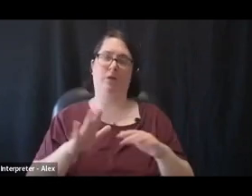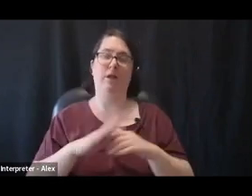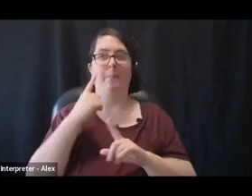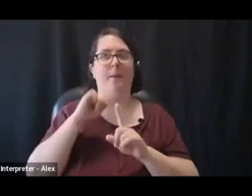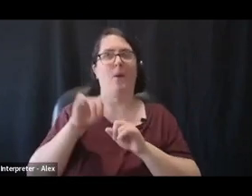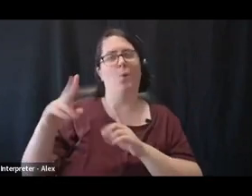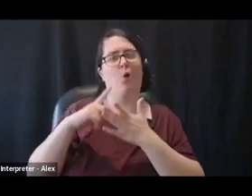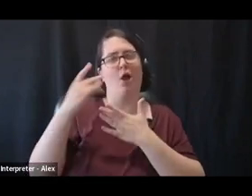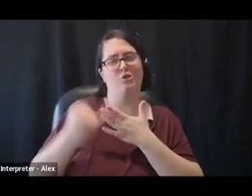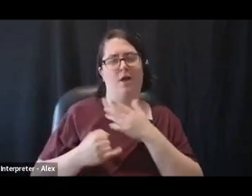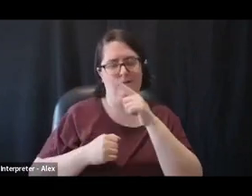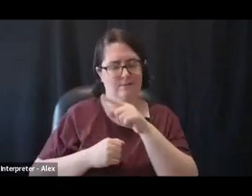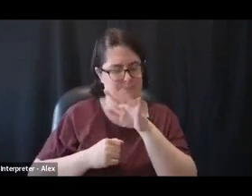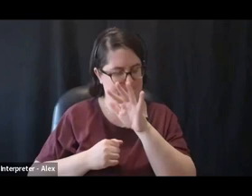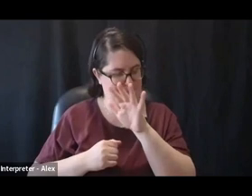your project,